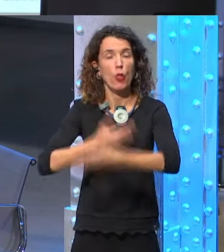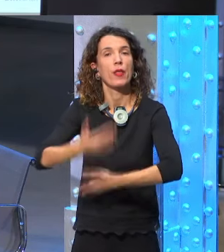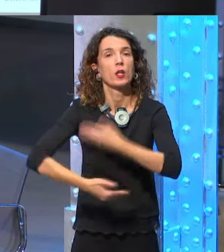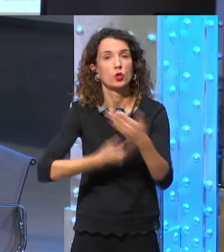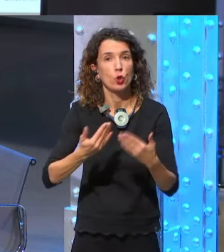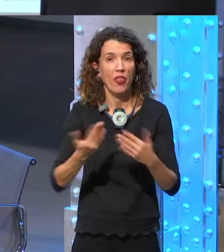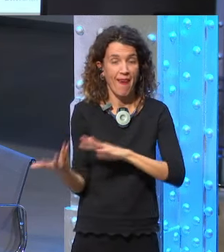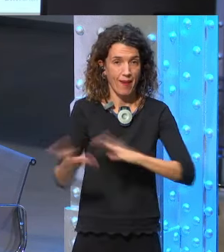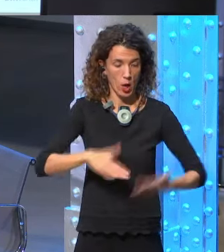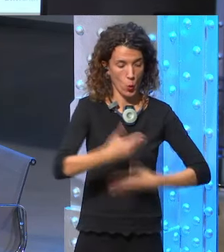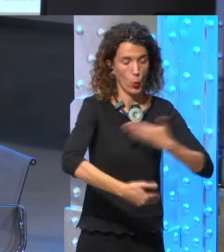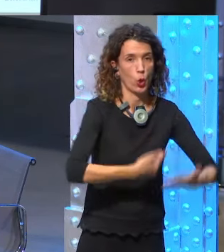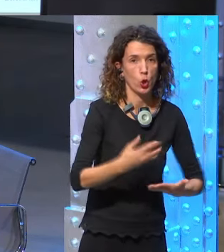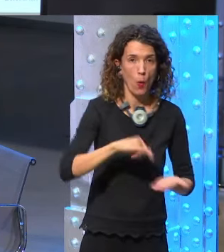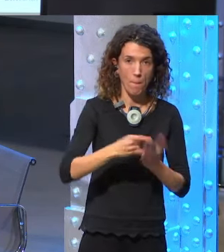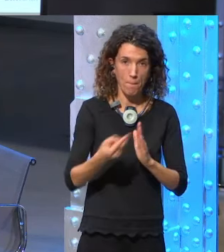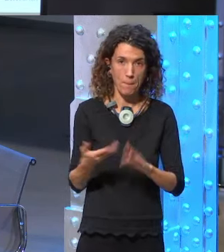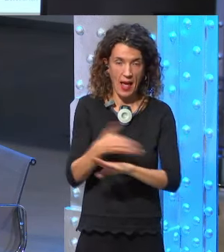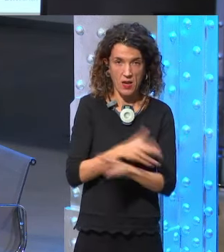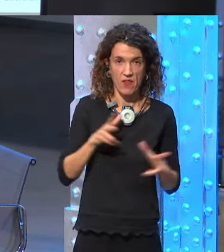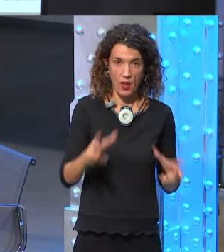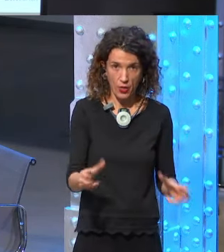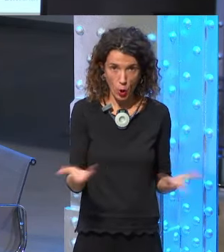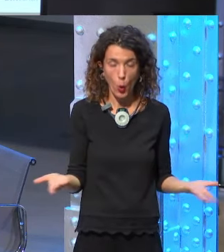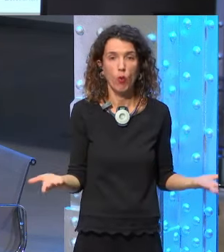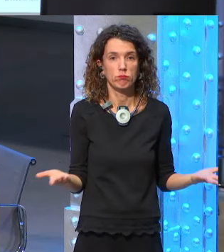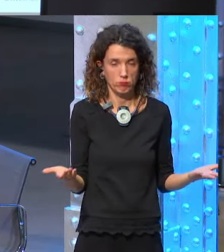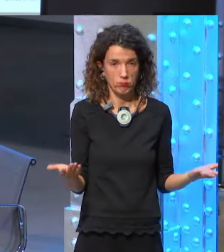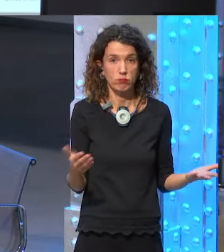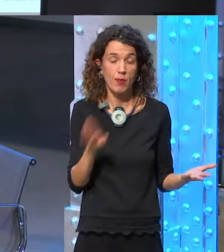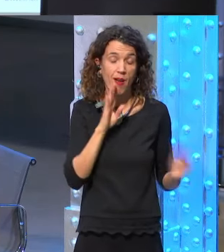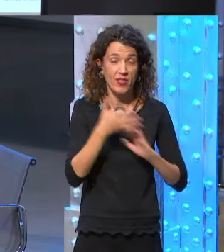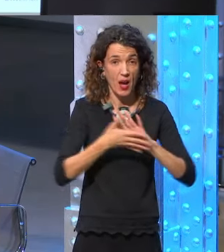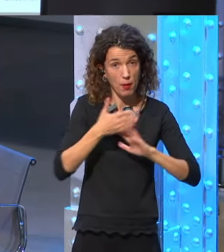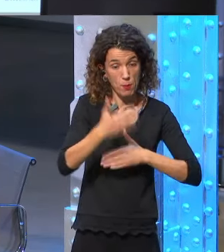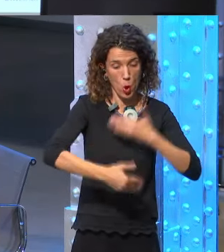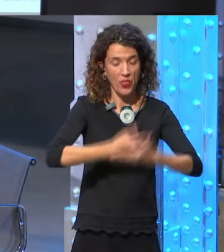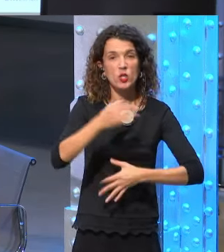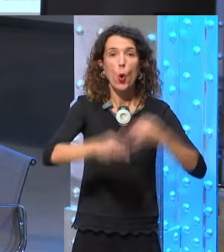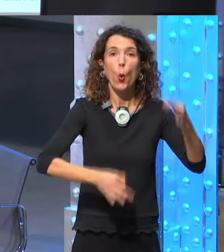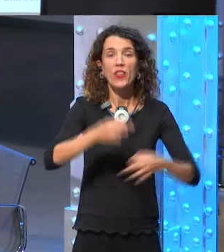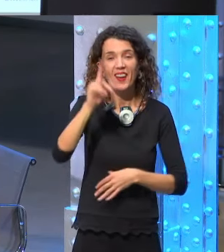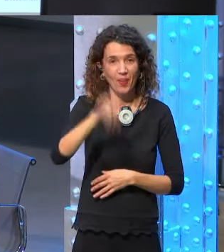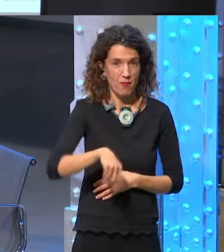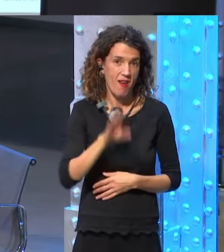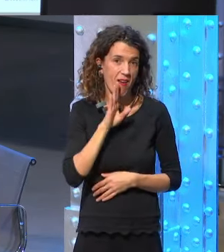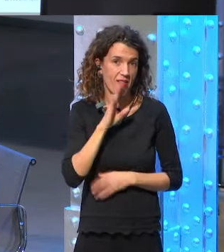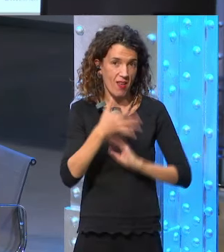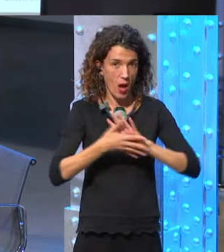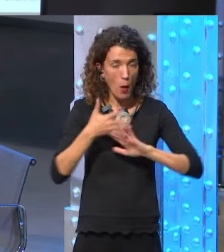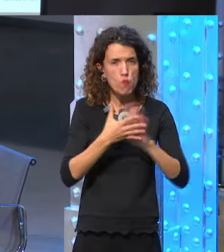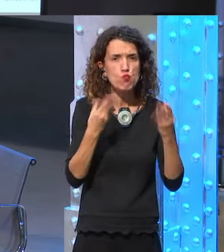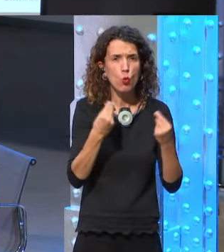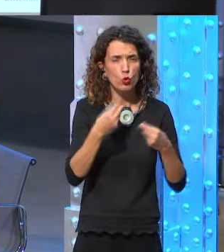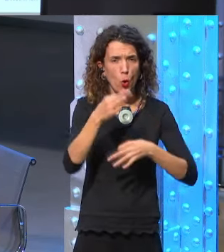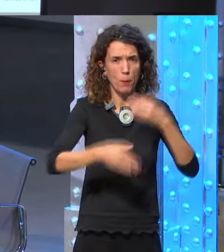We just heard the legal, we just had the discussion about the legal processes, etc. So many of these processes are going to change, and